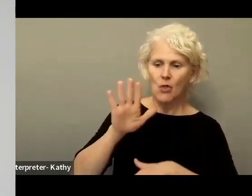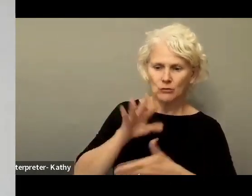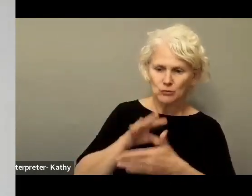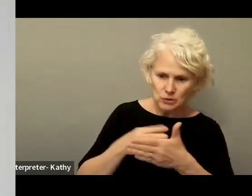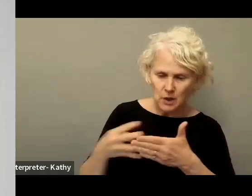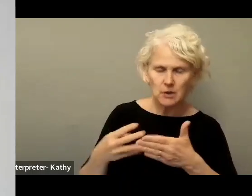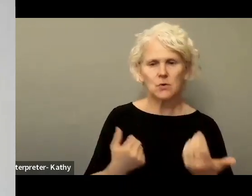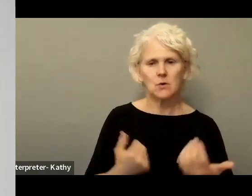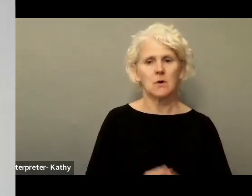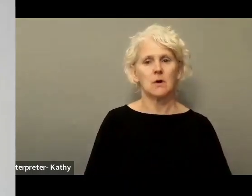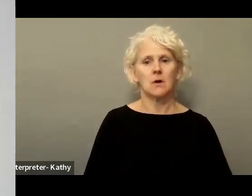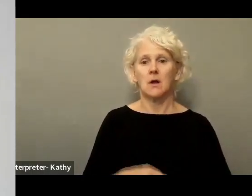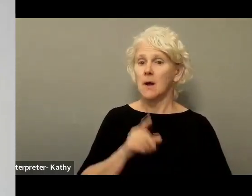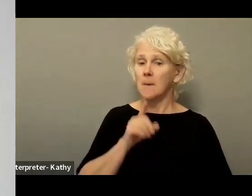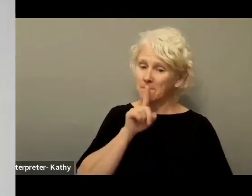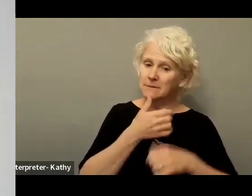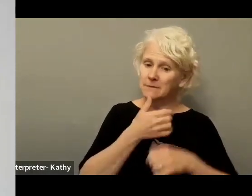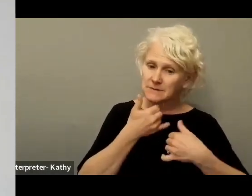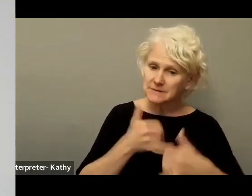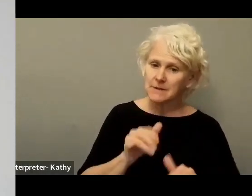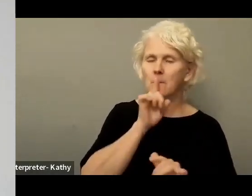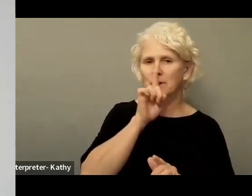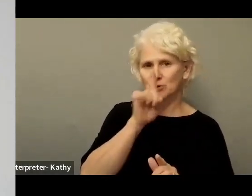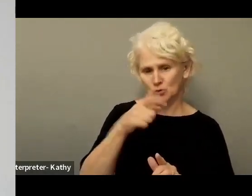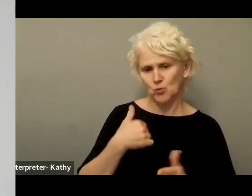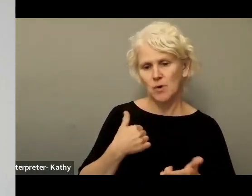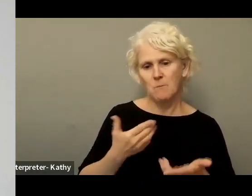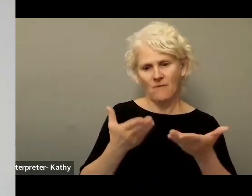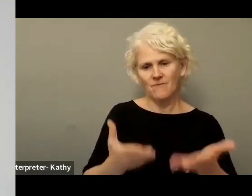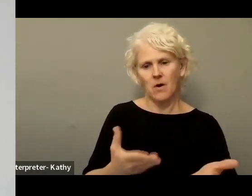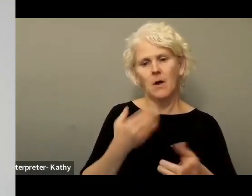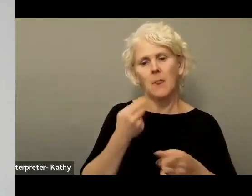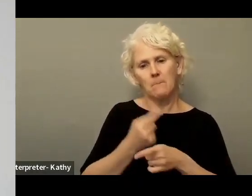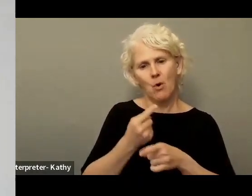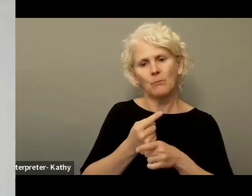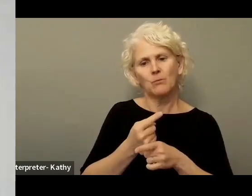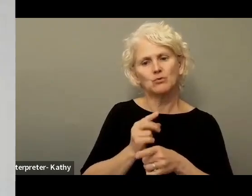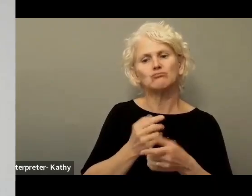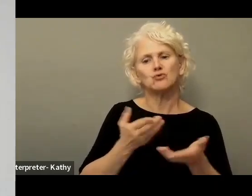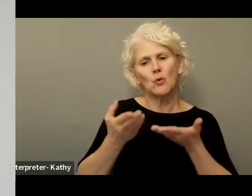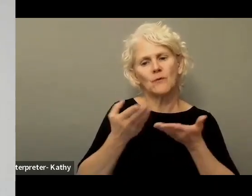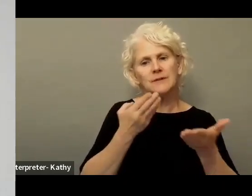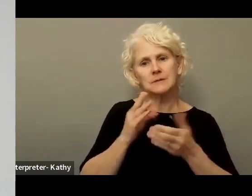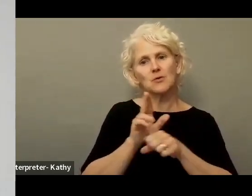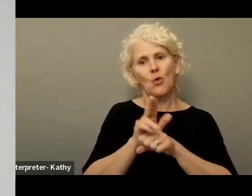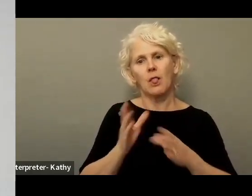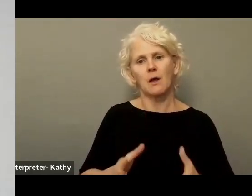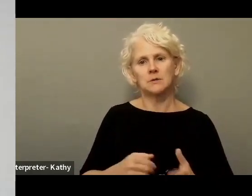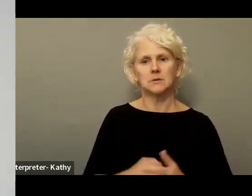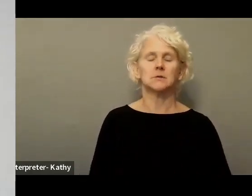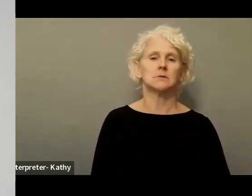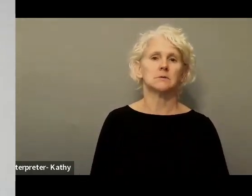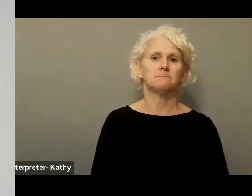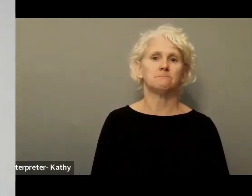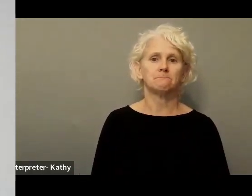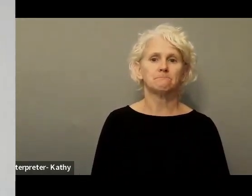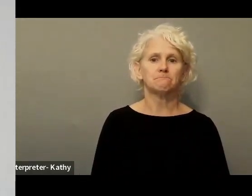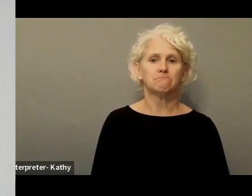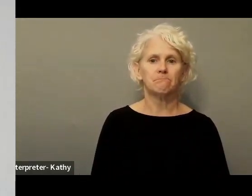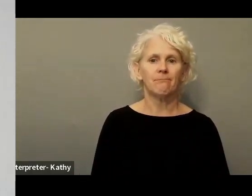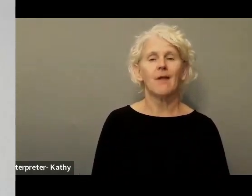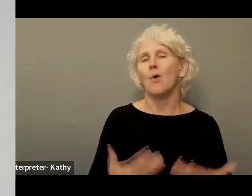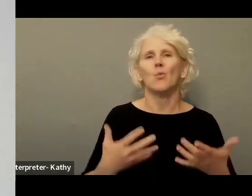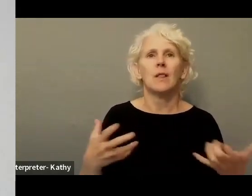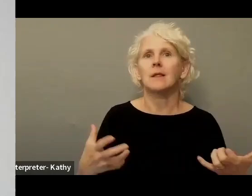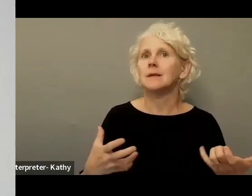sure while the clients are still being provided the services and supports that they need. We also do lots